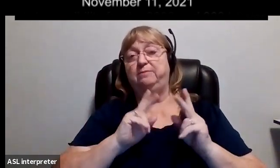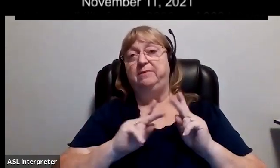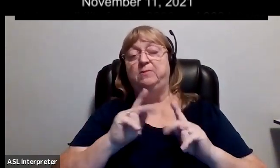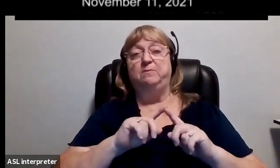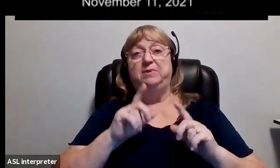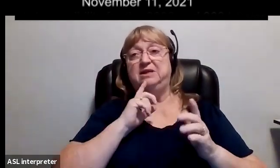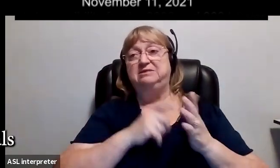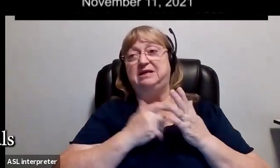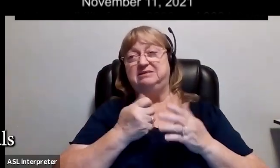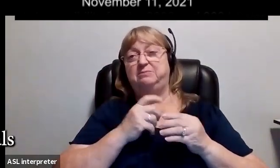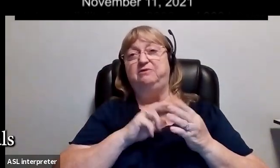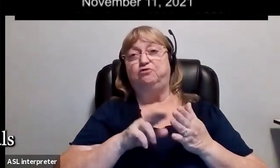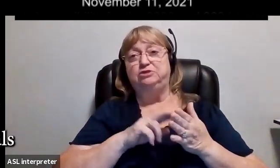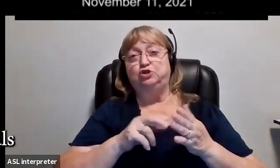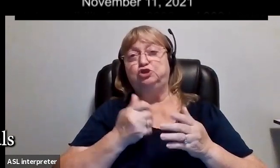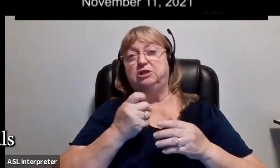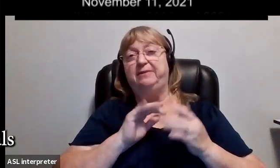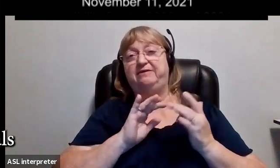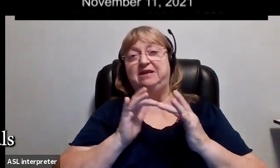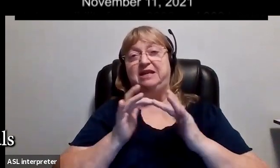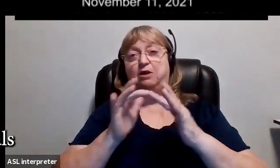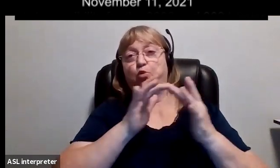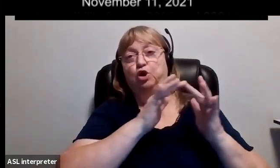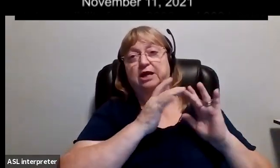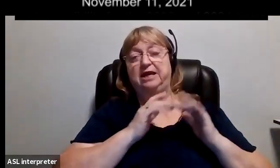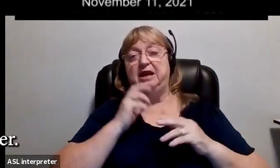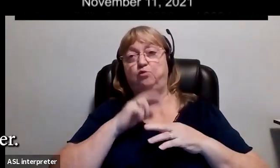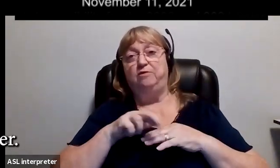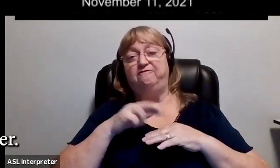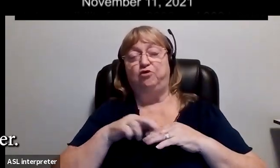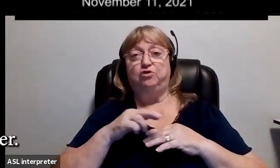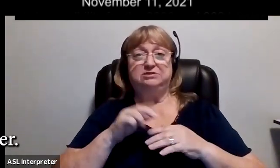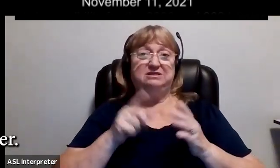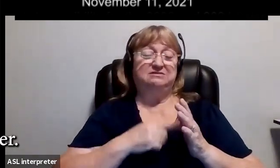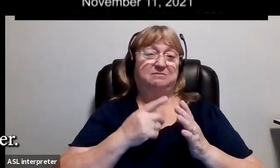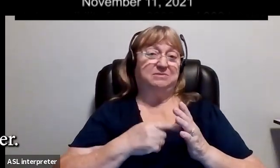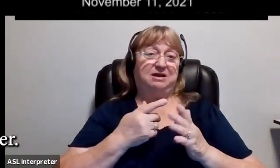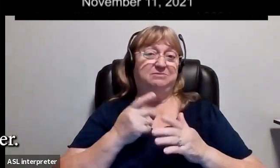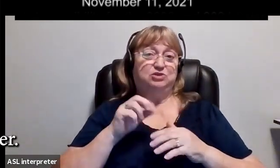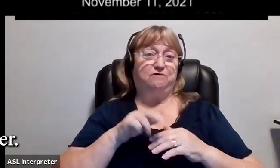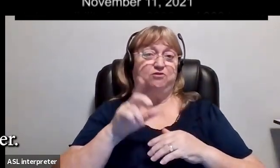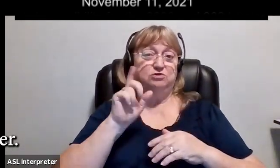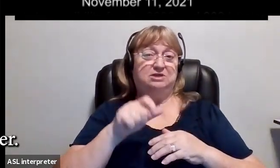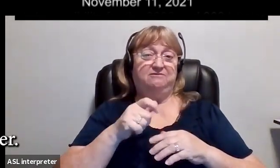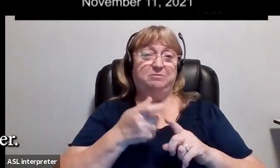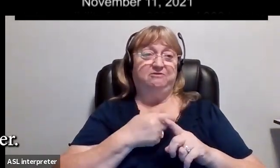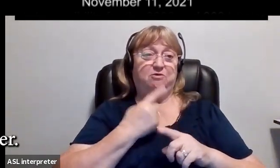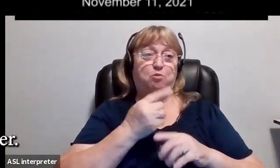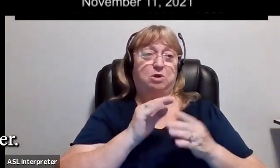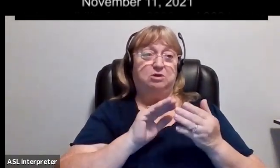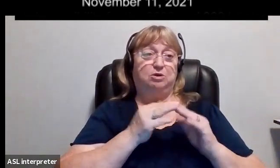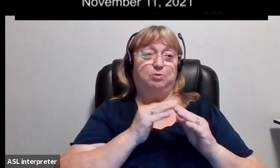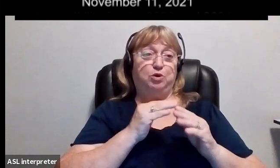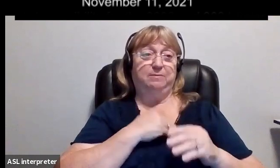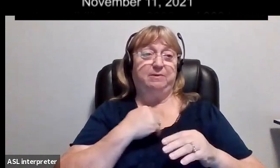takes a little bit of research and a little bit of networking, and referrals sometimes have to come from one community member to